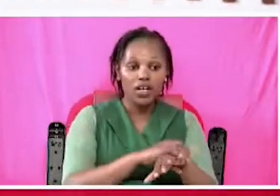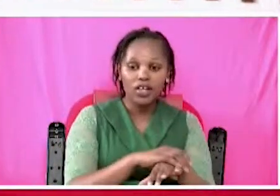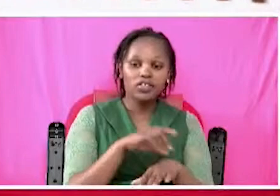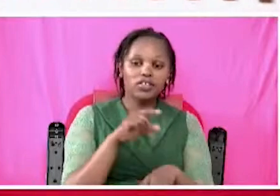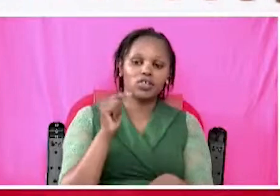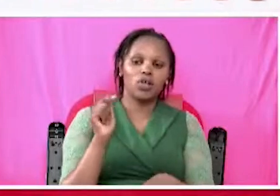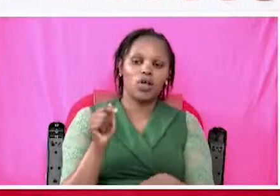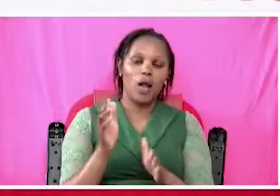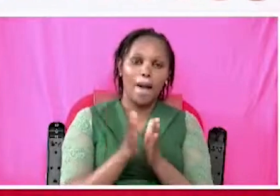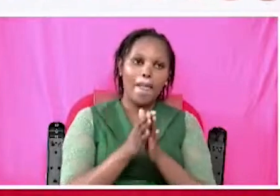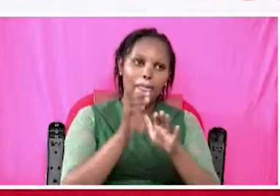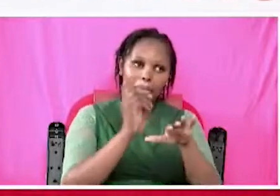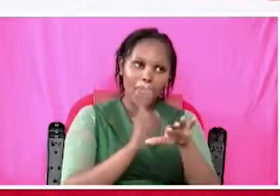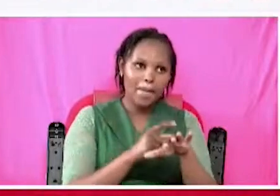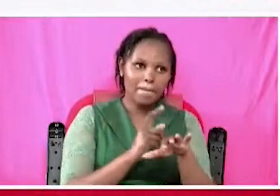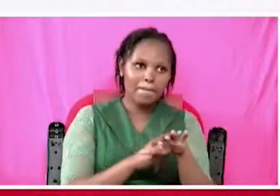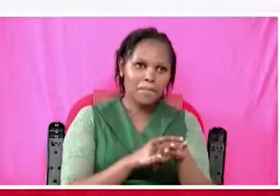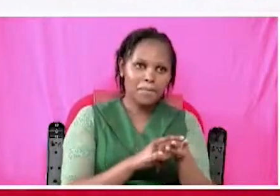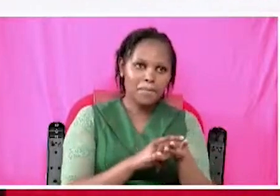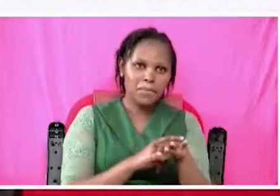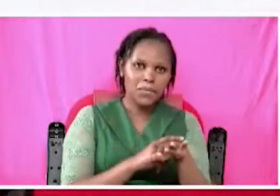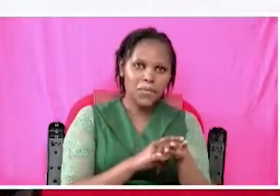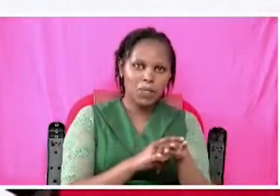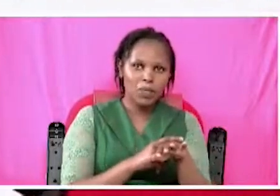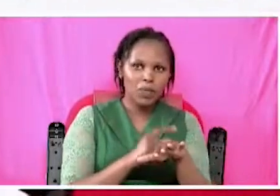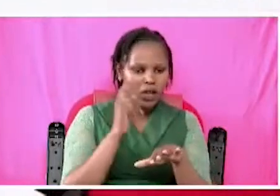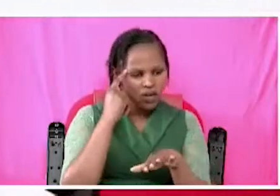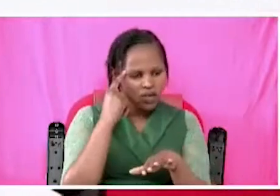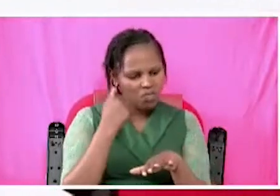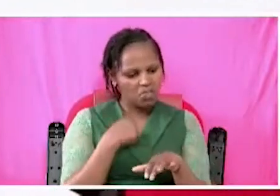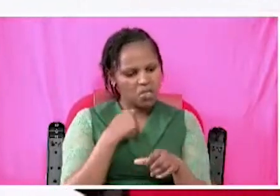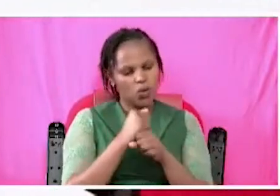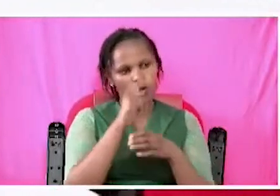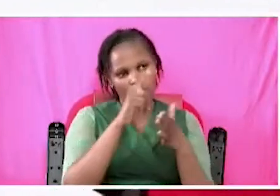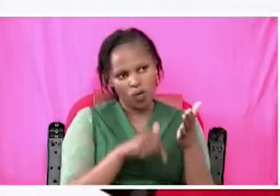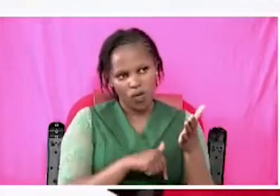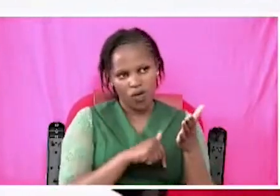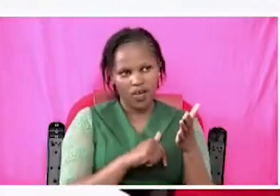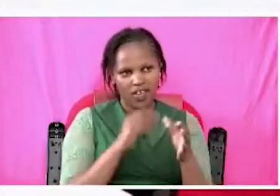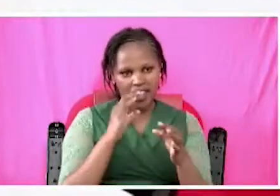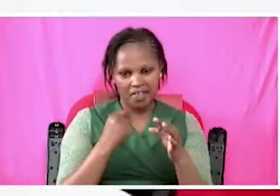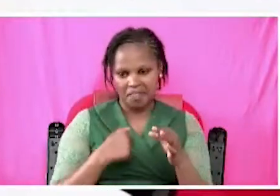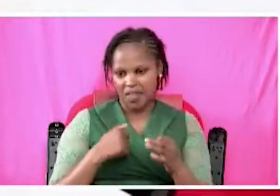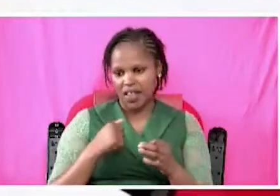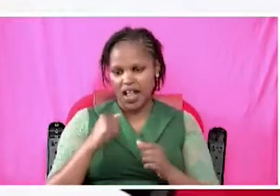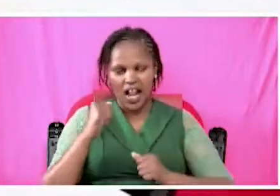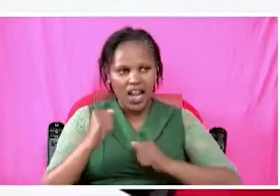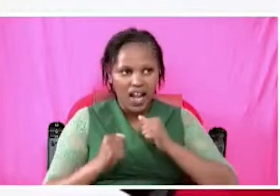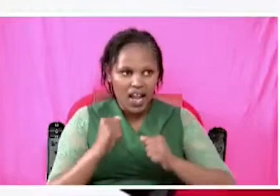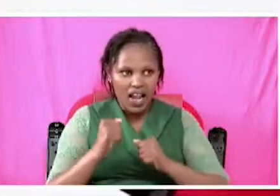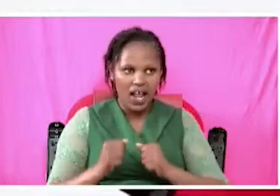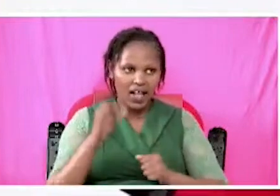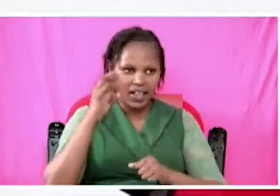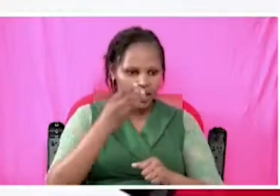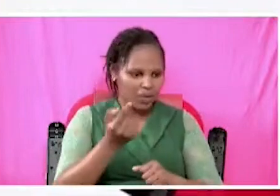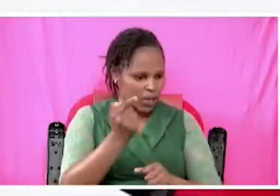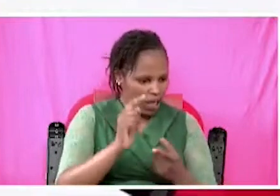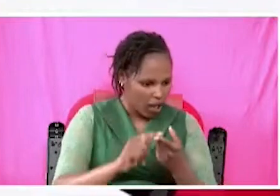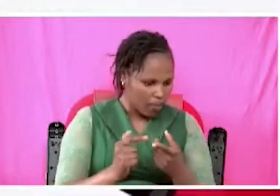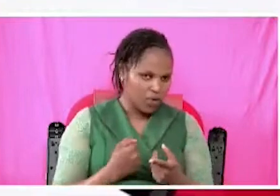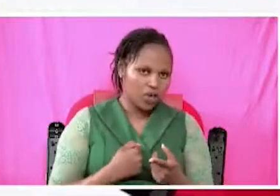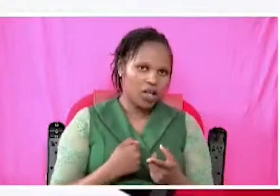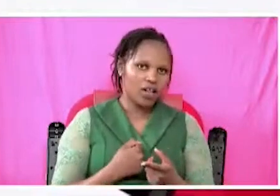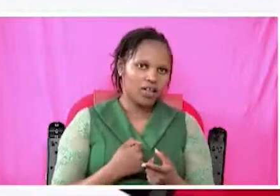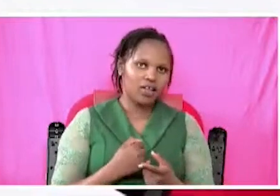he thought, what else do I do? Even if I keep running, they are going to catch me anyway. He saw